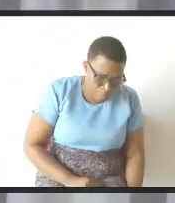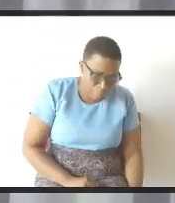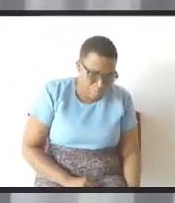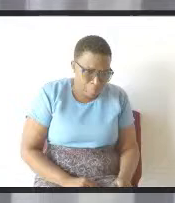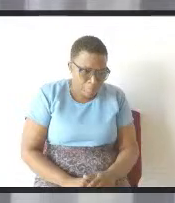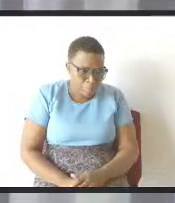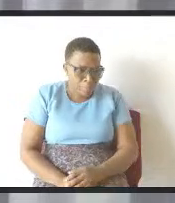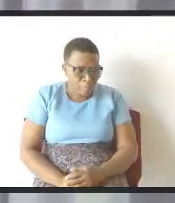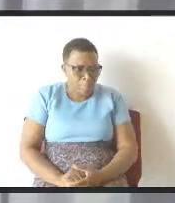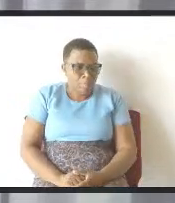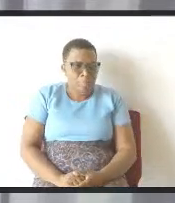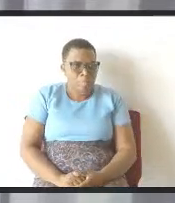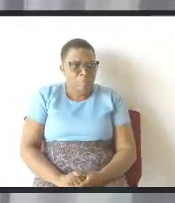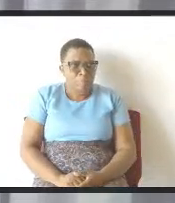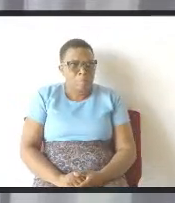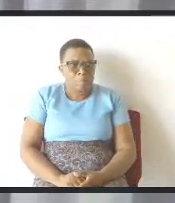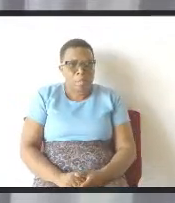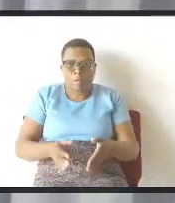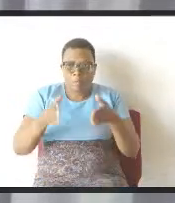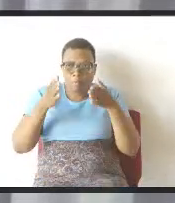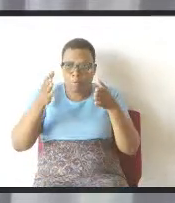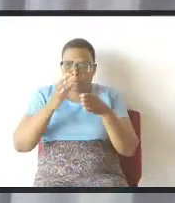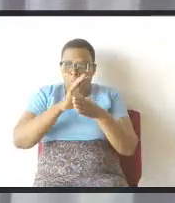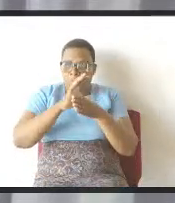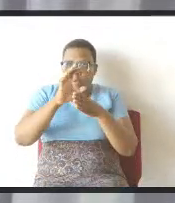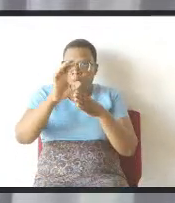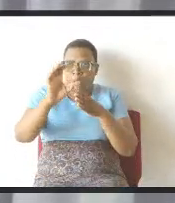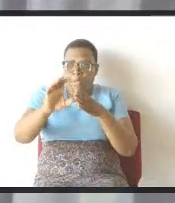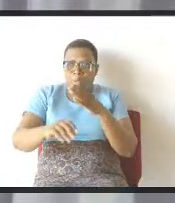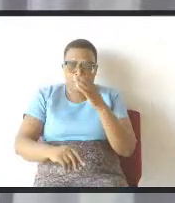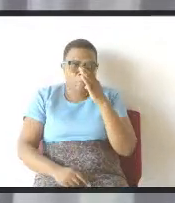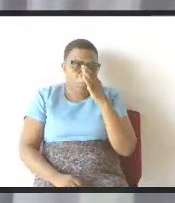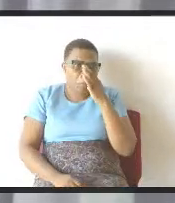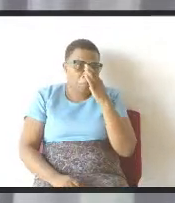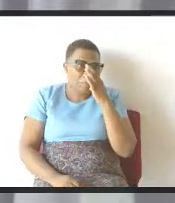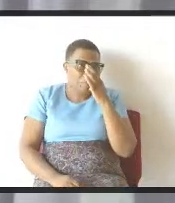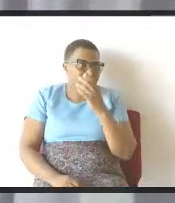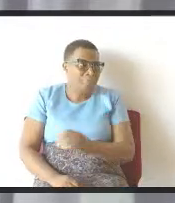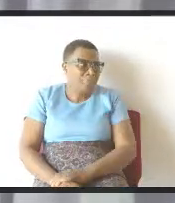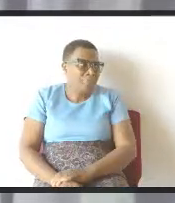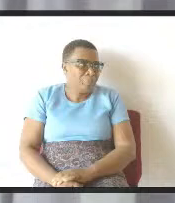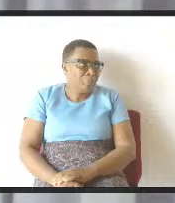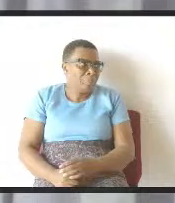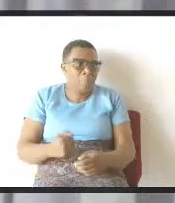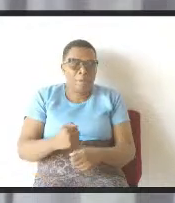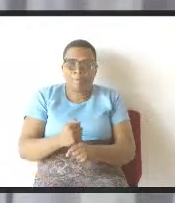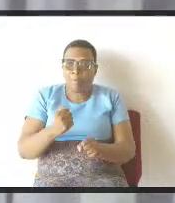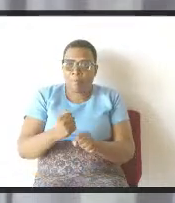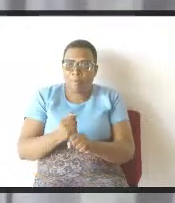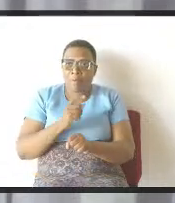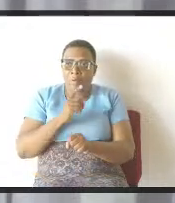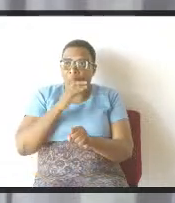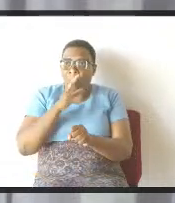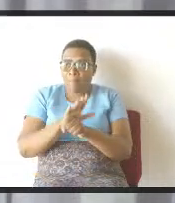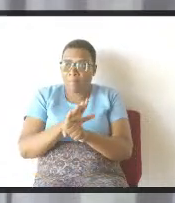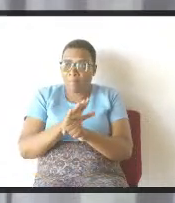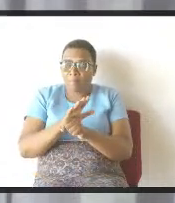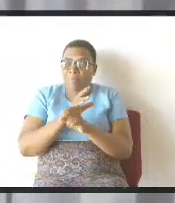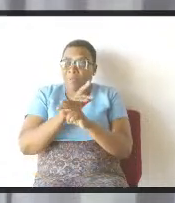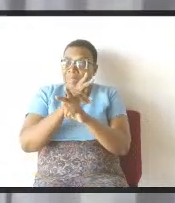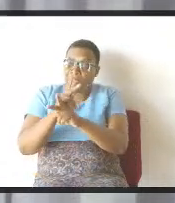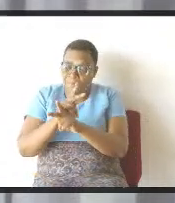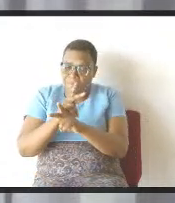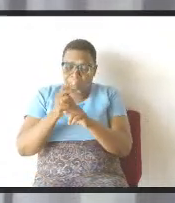That's of the enemy. That is destructive. You have to make a commitment to keep on